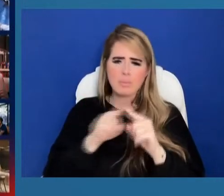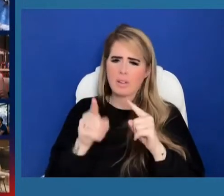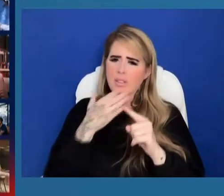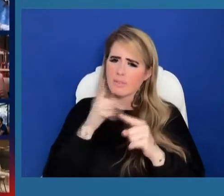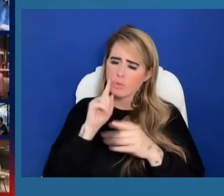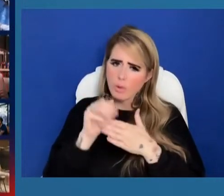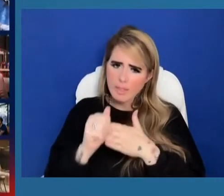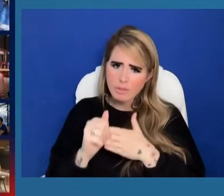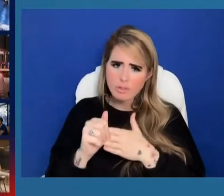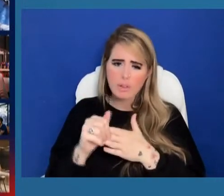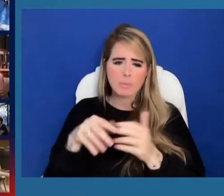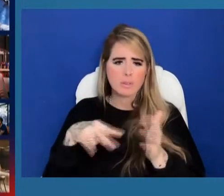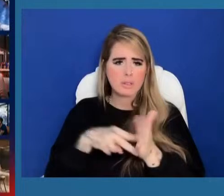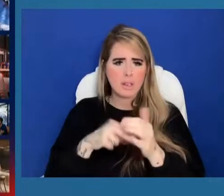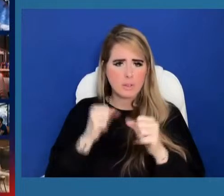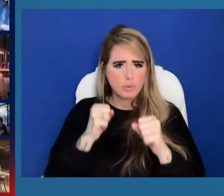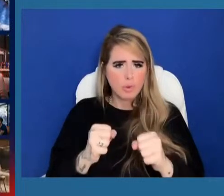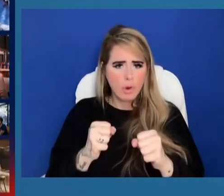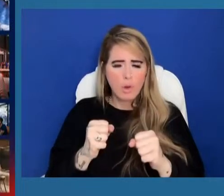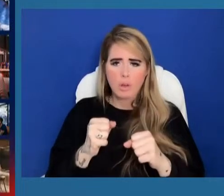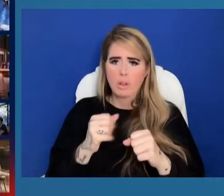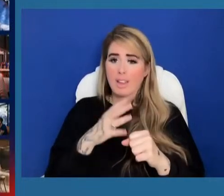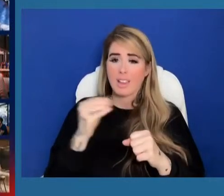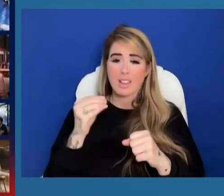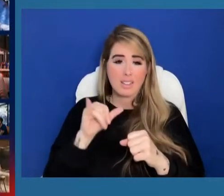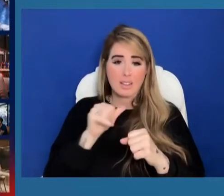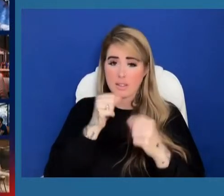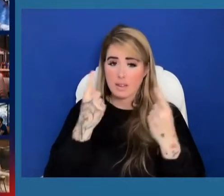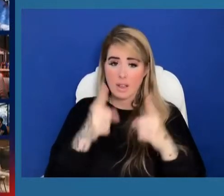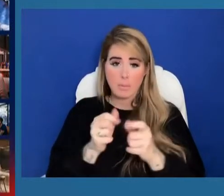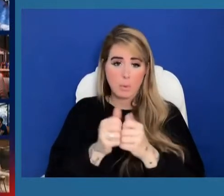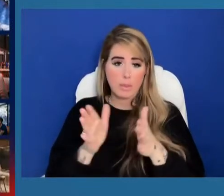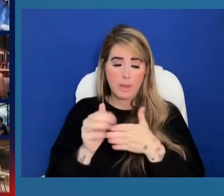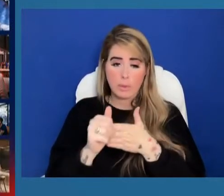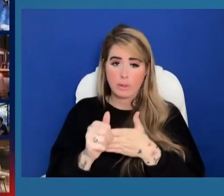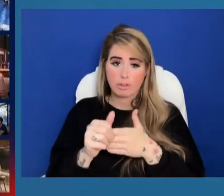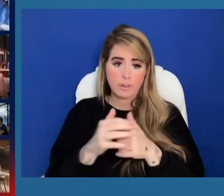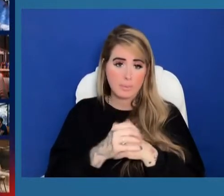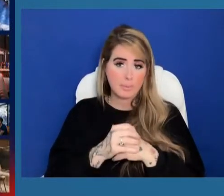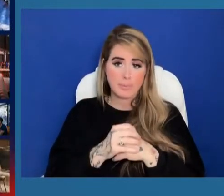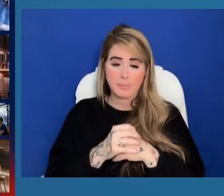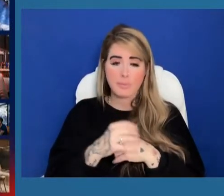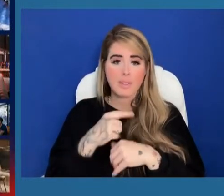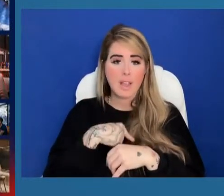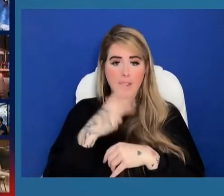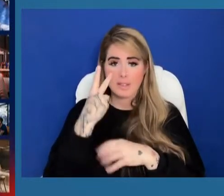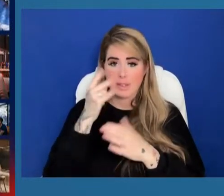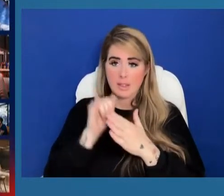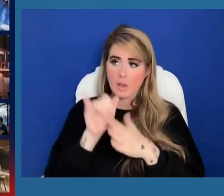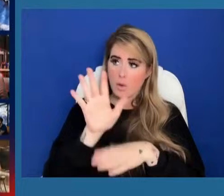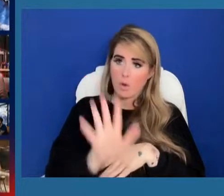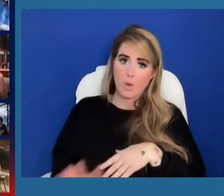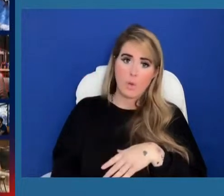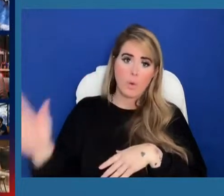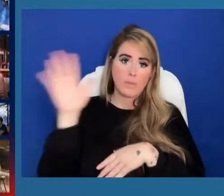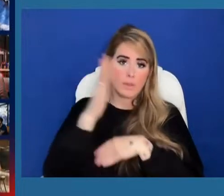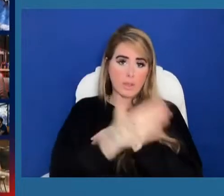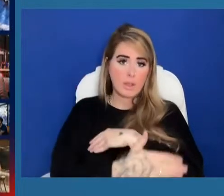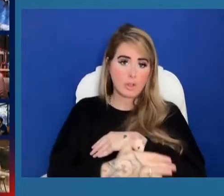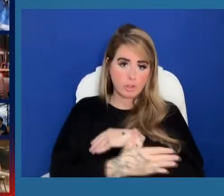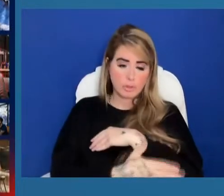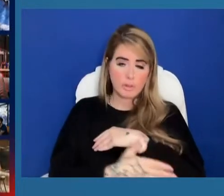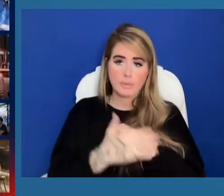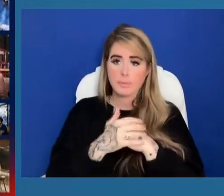strong, your strength. And it wouldn't happen without leadership. And I see this all over the country.